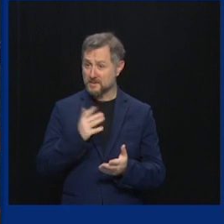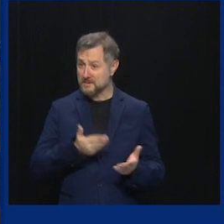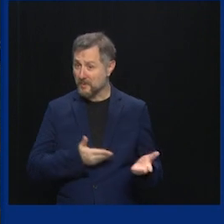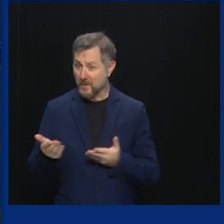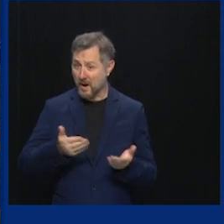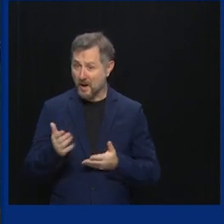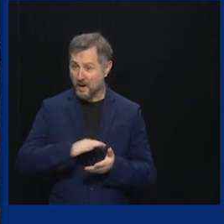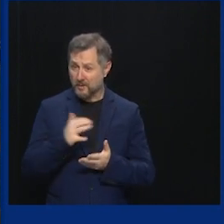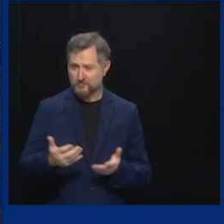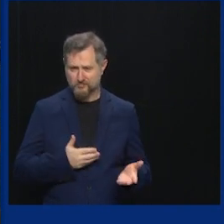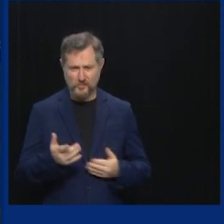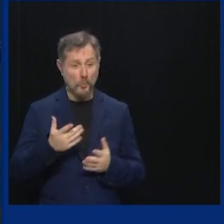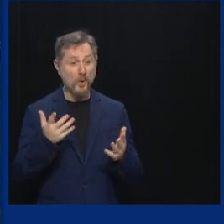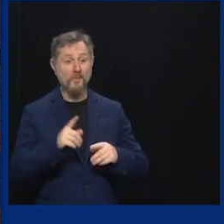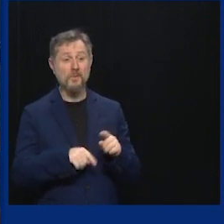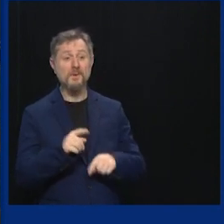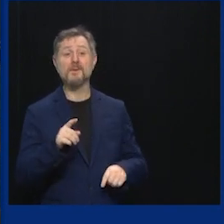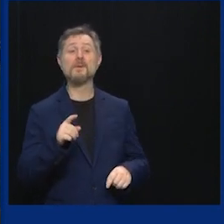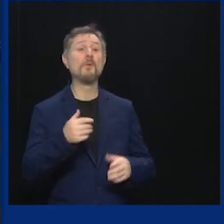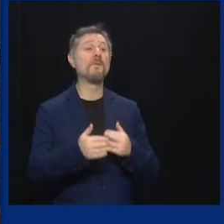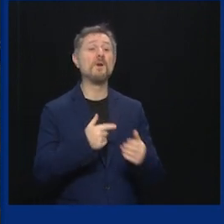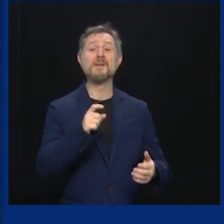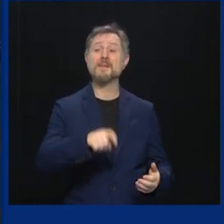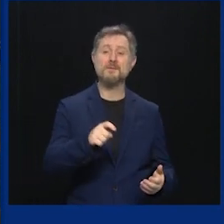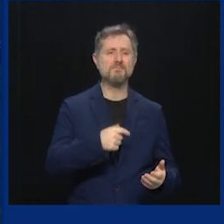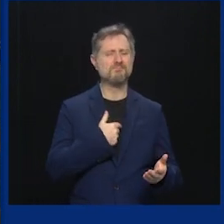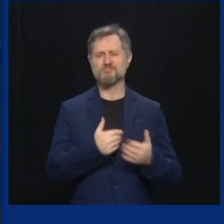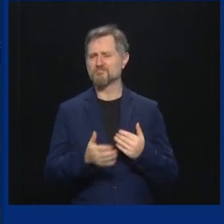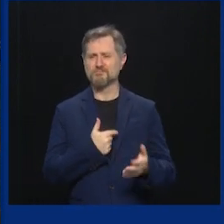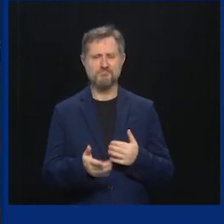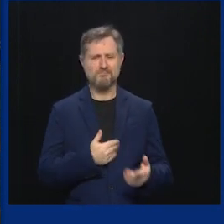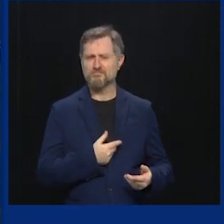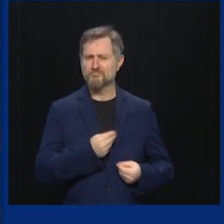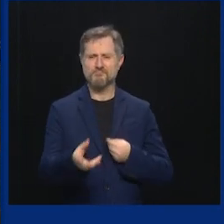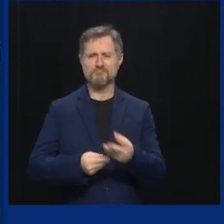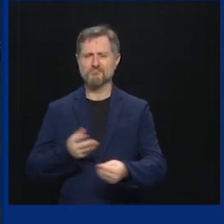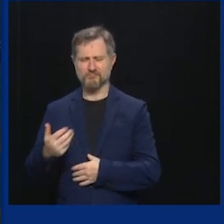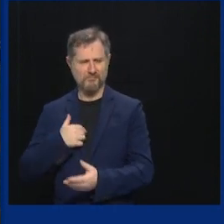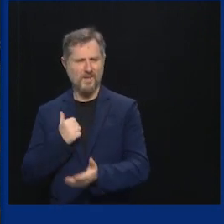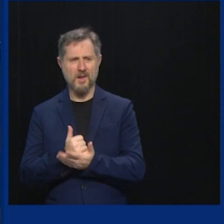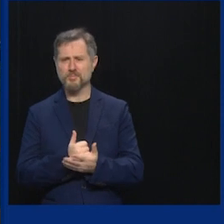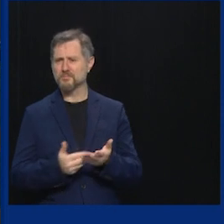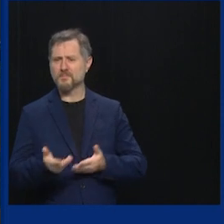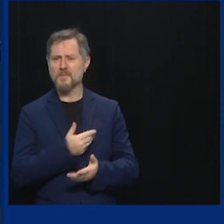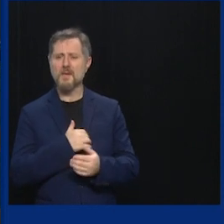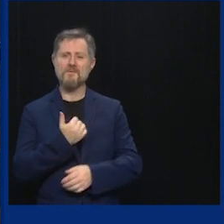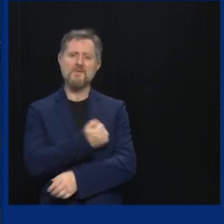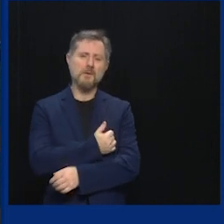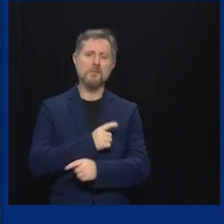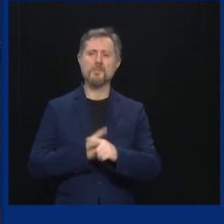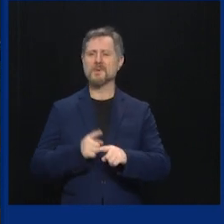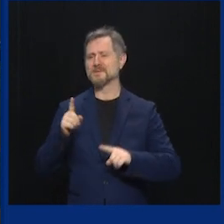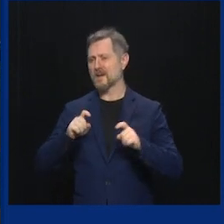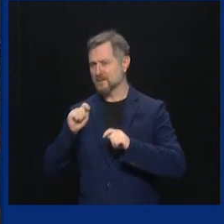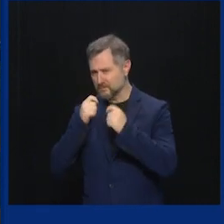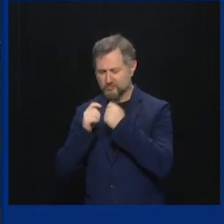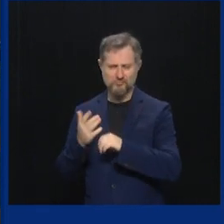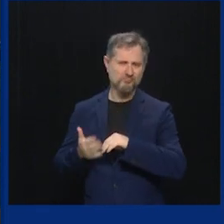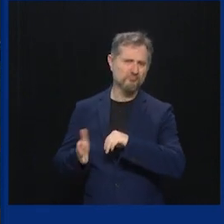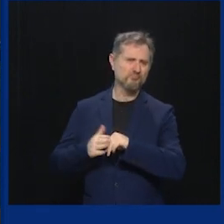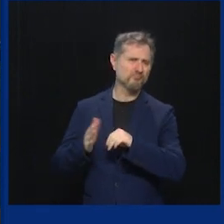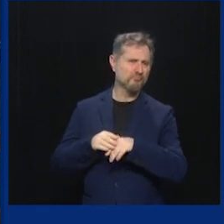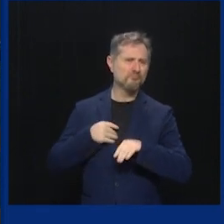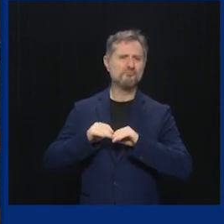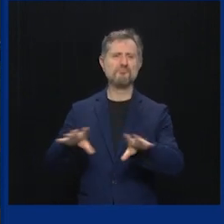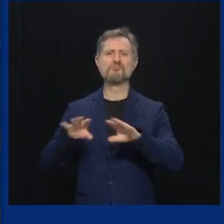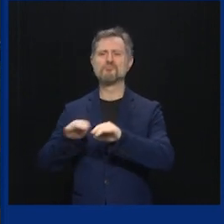We are there to help. And so these conversations are ongoing. We'll be ramping up vaccines and testing throughout the state of New York. And so we want to make sure people